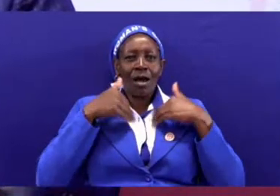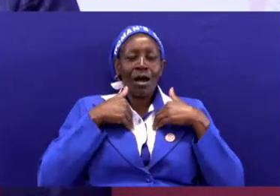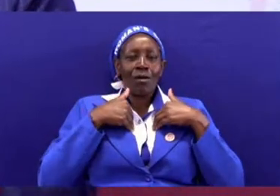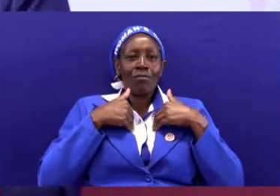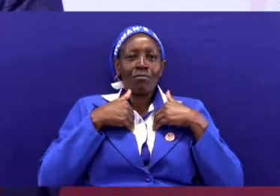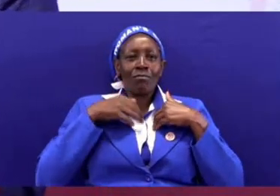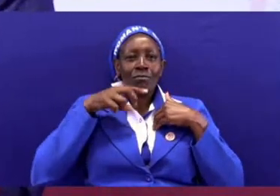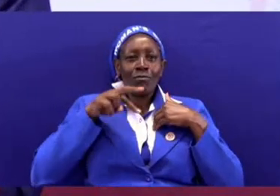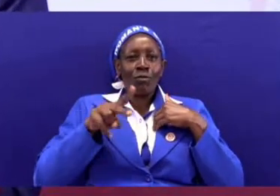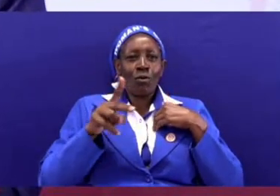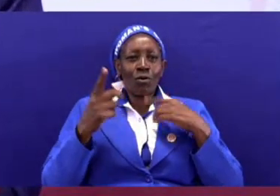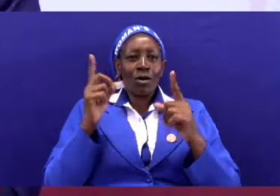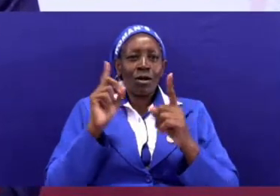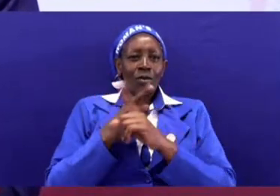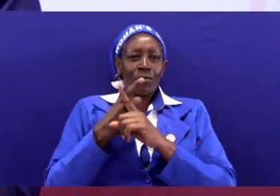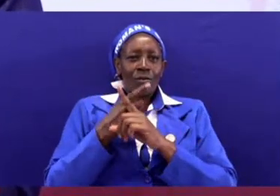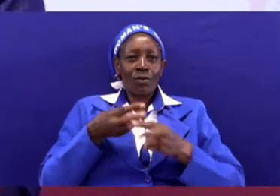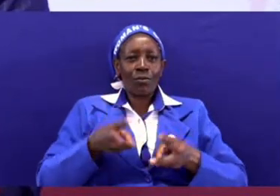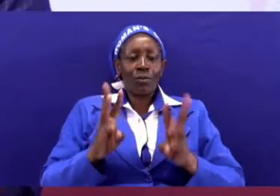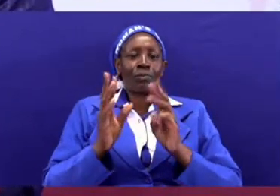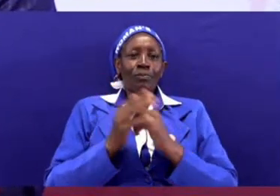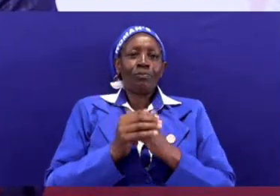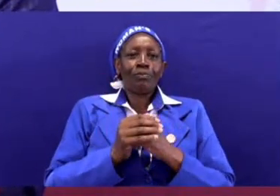as the church of God.